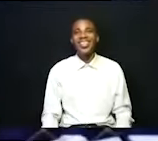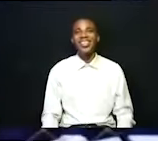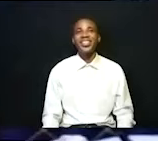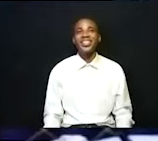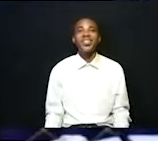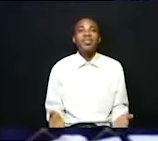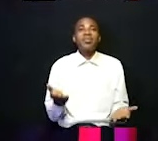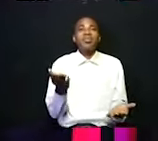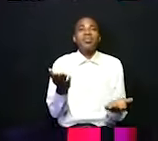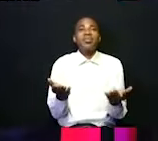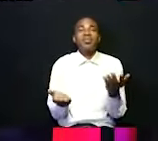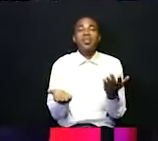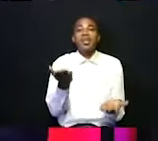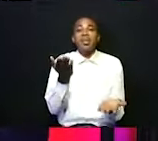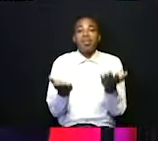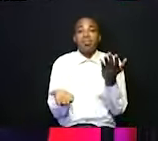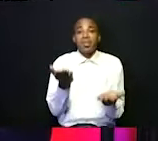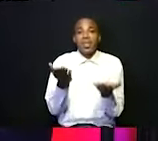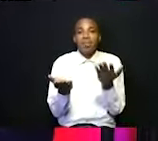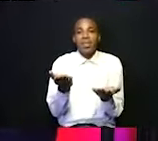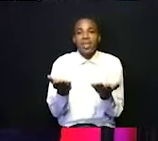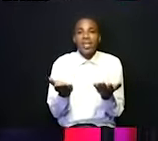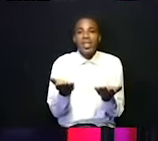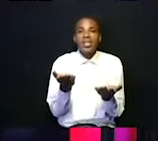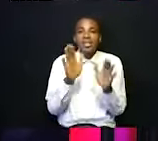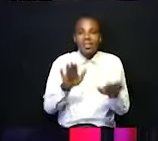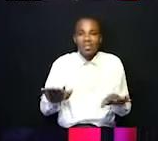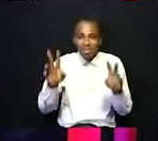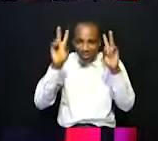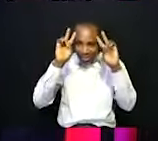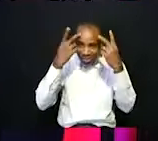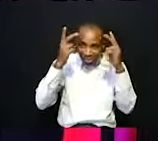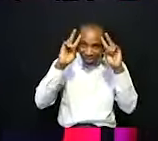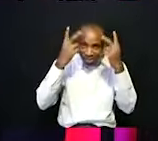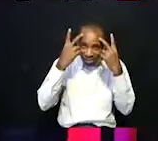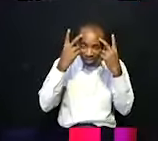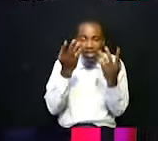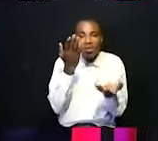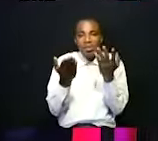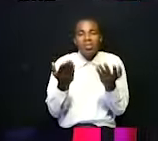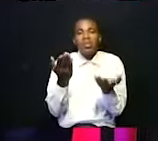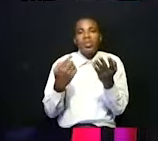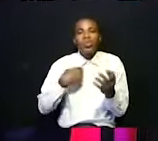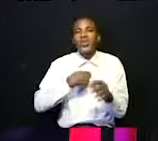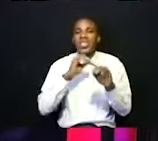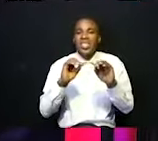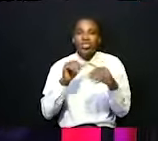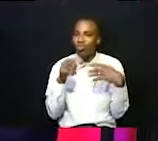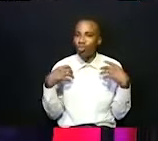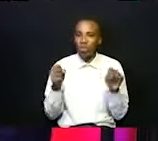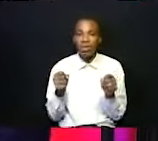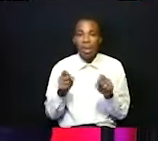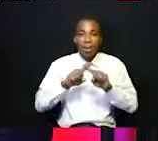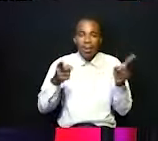Maybe we are not teaching well. Maybe it is our fault. Otherwise, when you perform the customary rite, it is accepted by